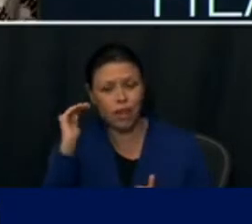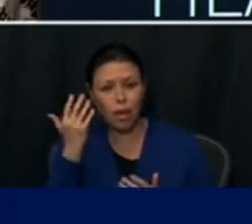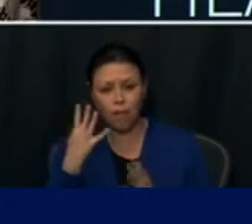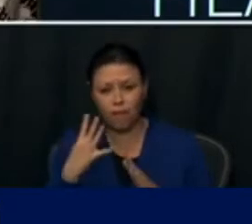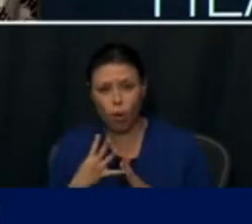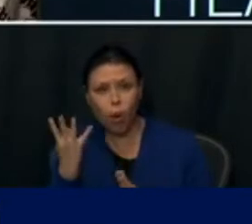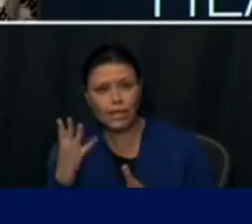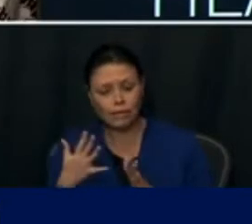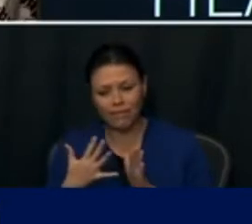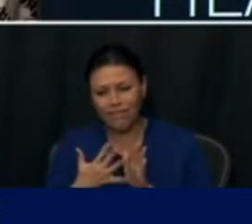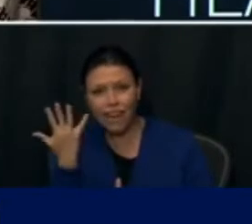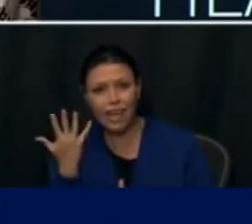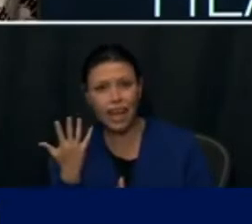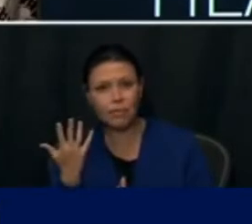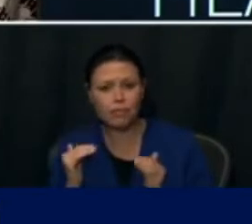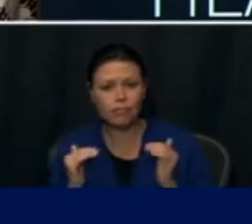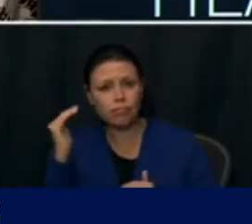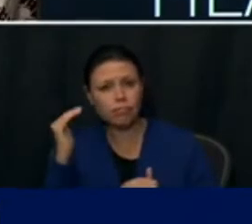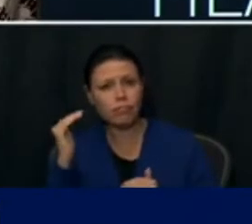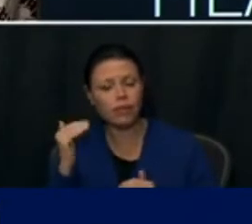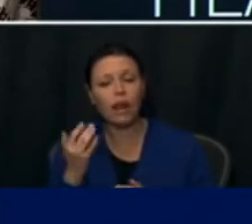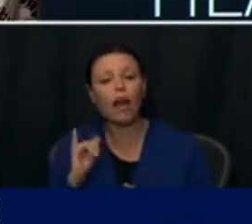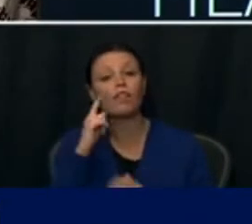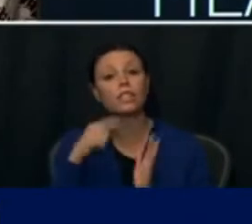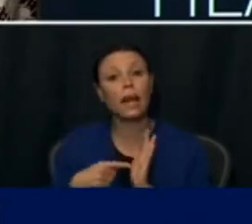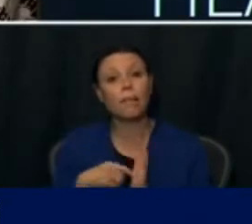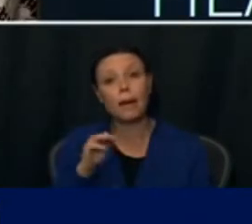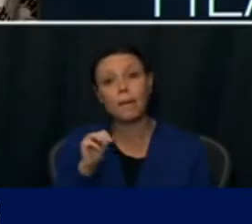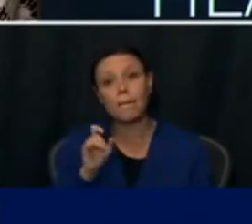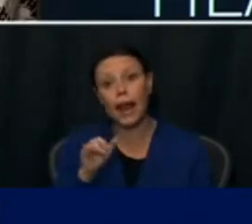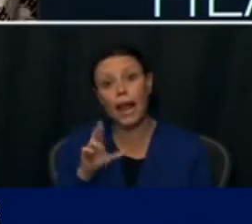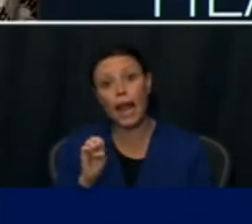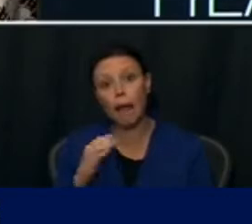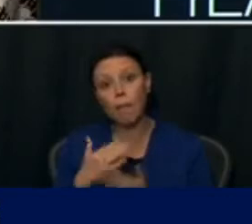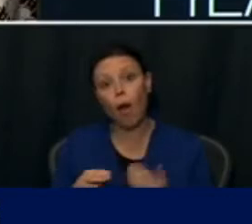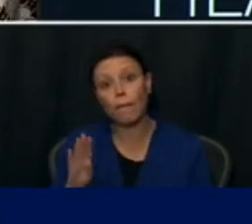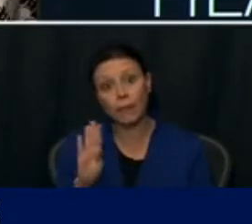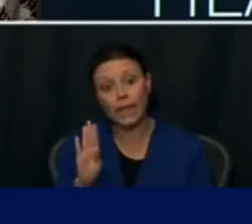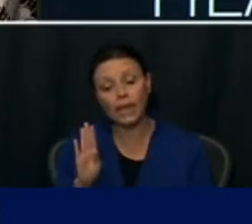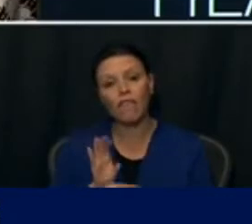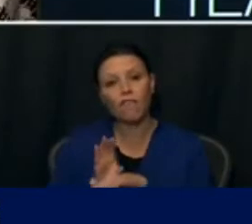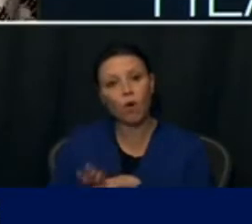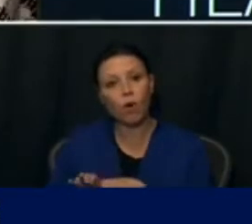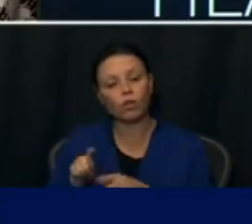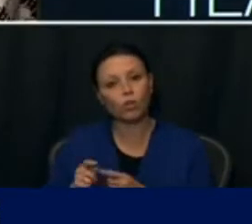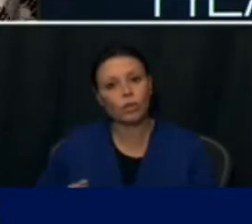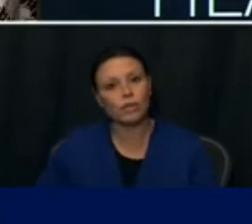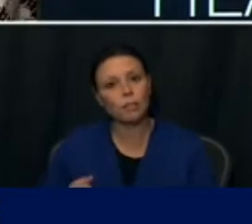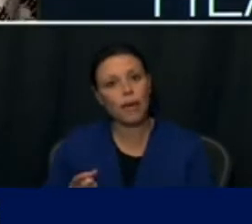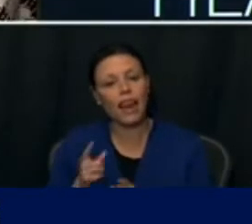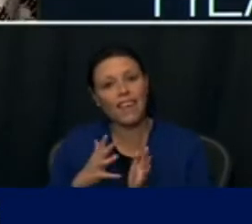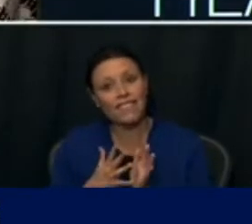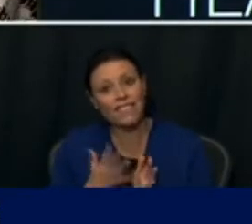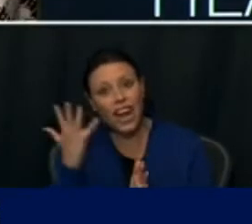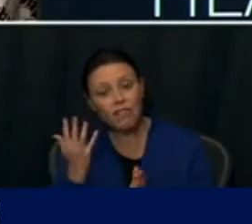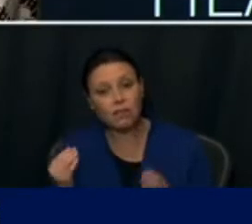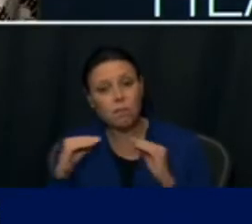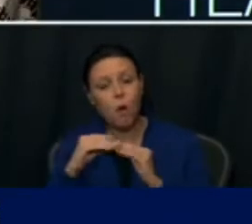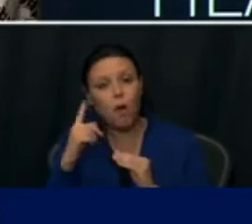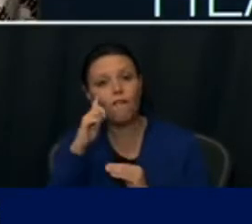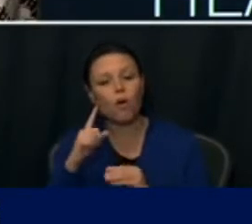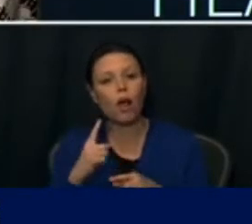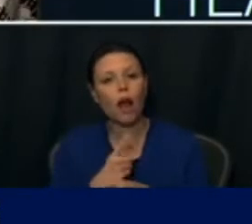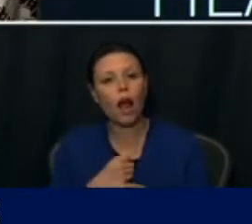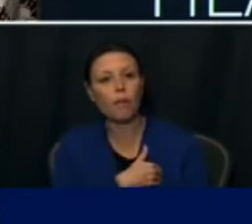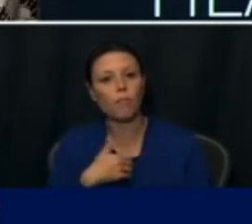four times five times different for example Medicare Part B re iians are forced to spend five times more for a